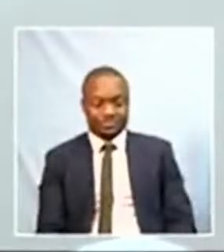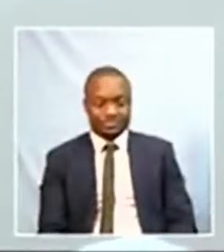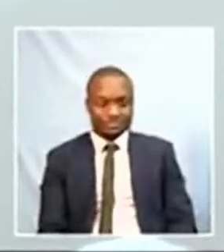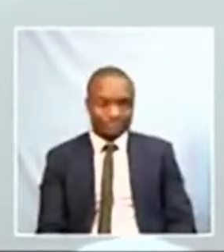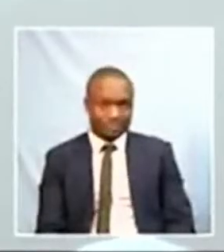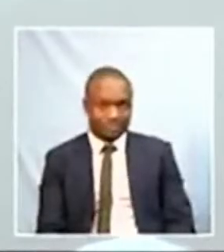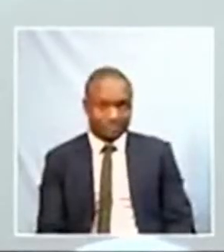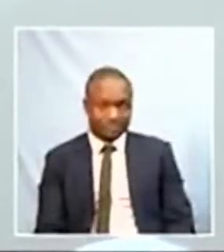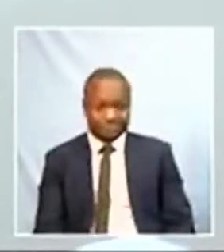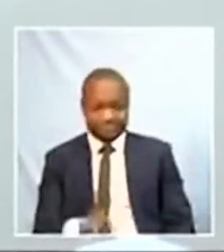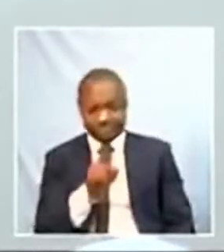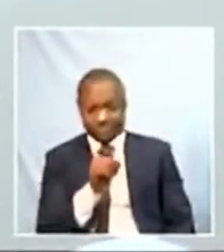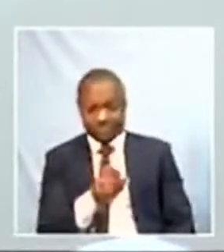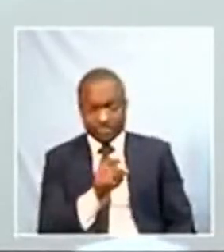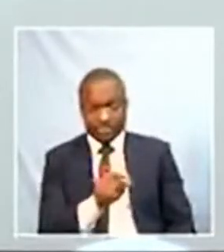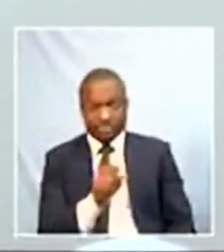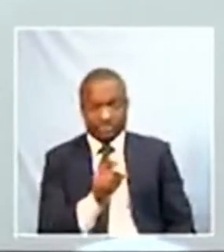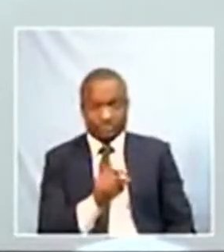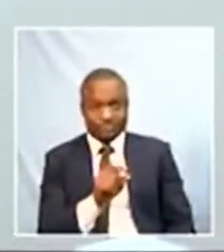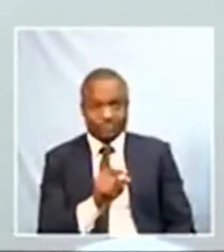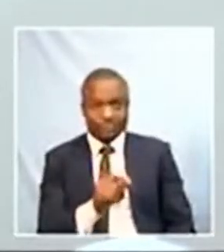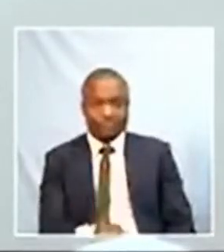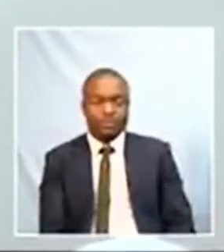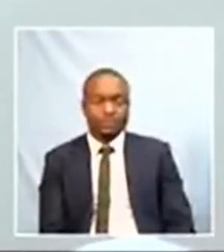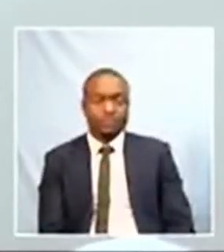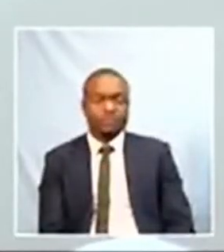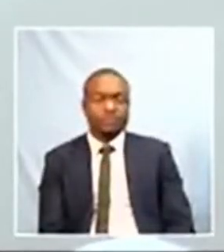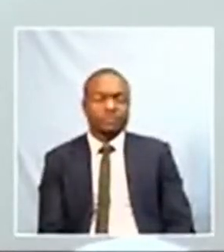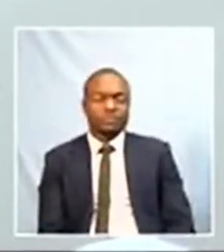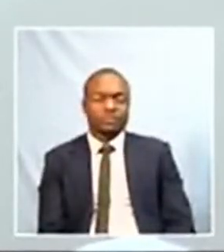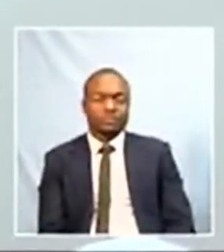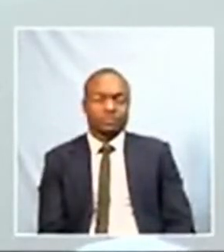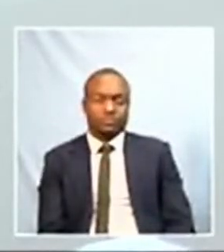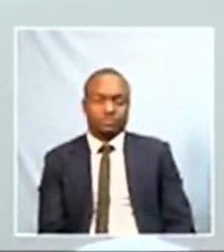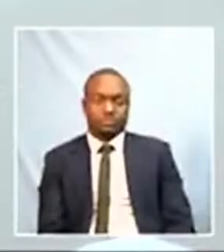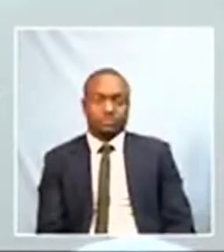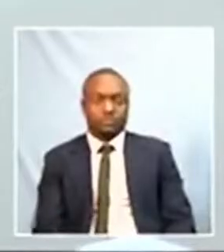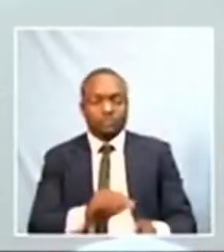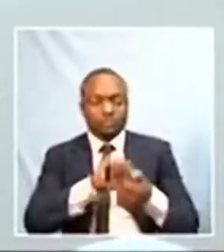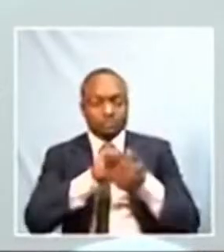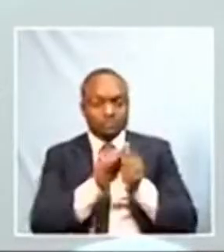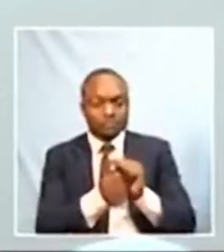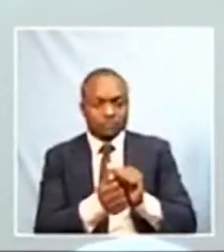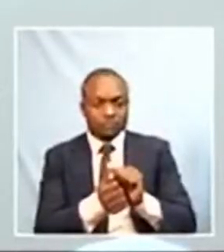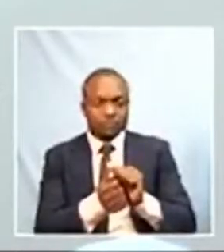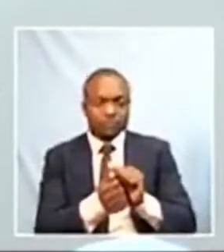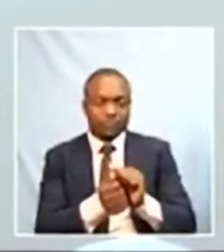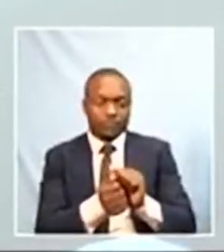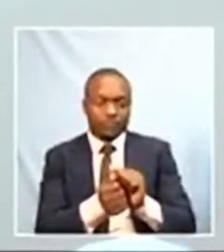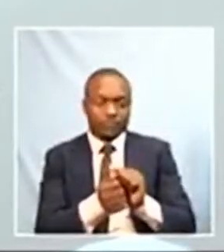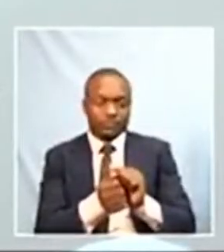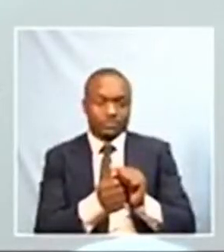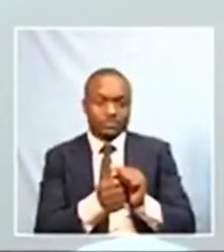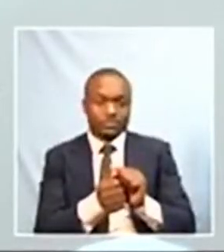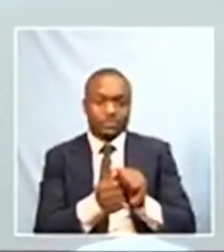So that is the major amendment that we took,